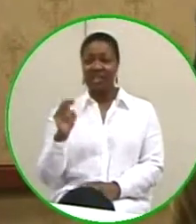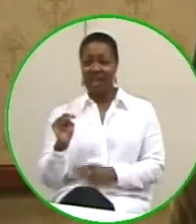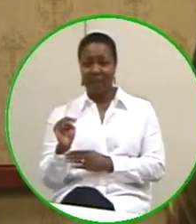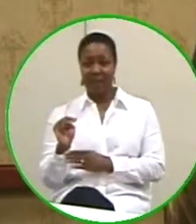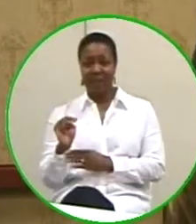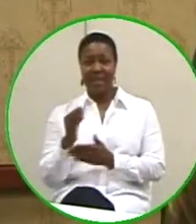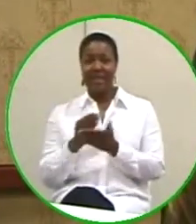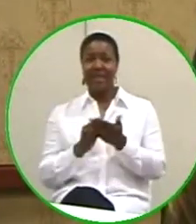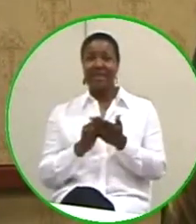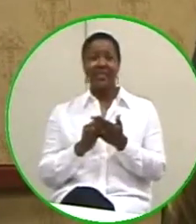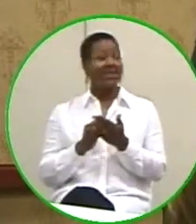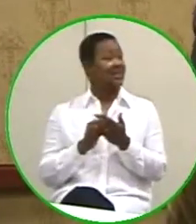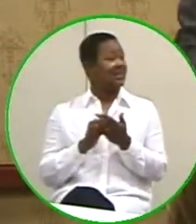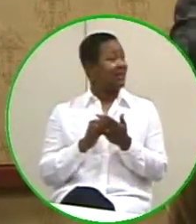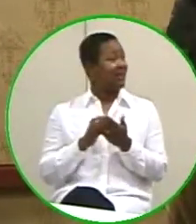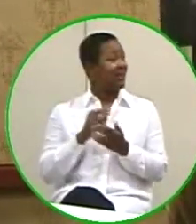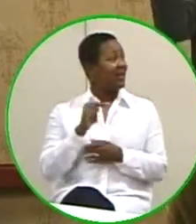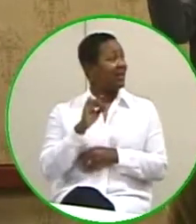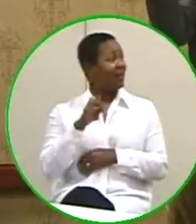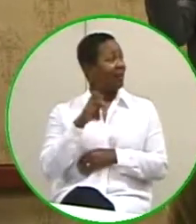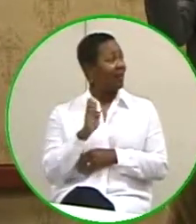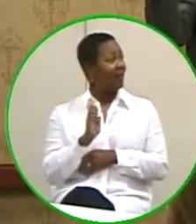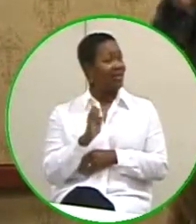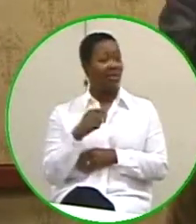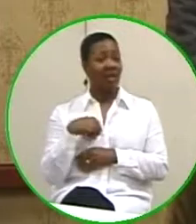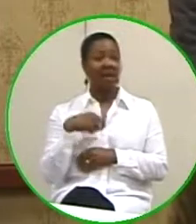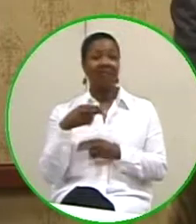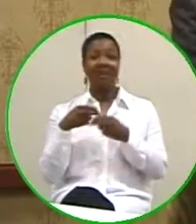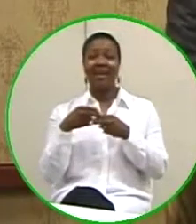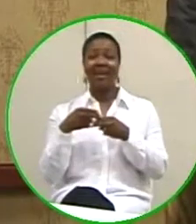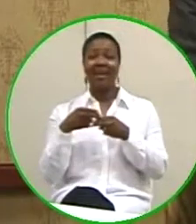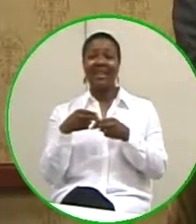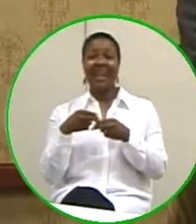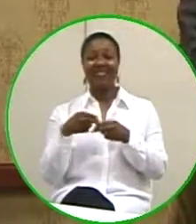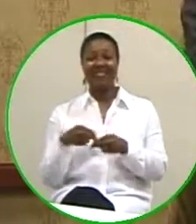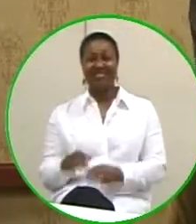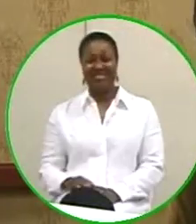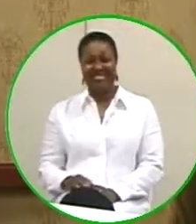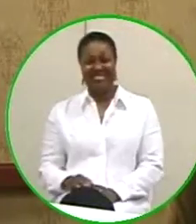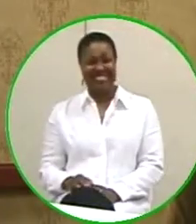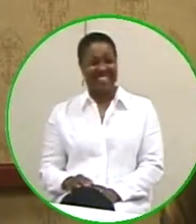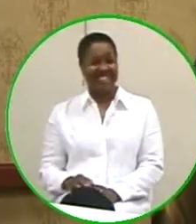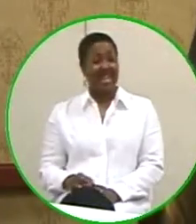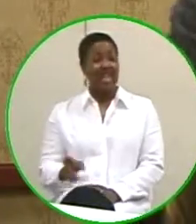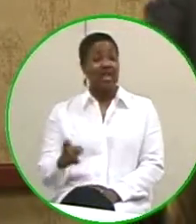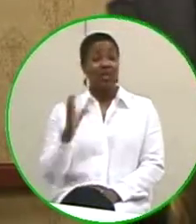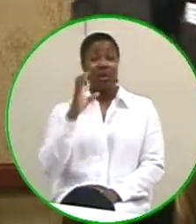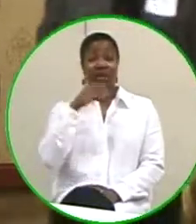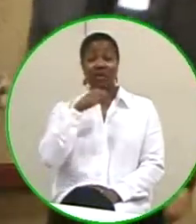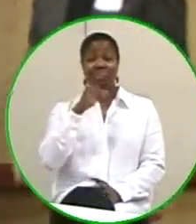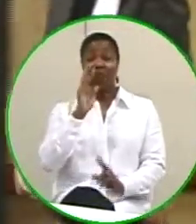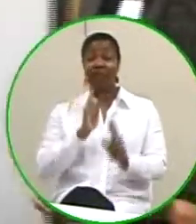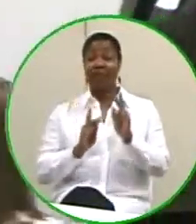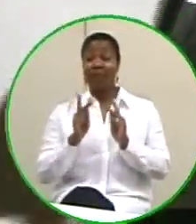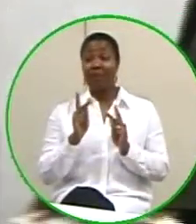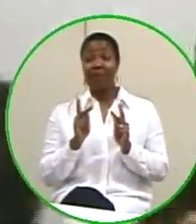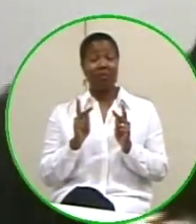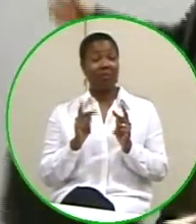have some napkins. You will have a knife. You can assume that people